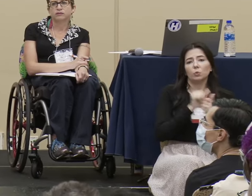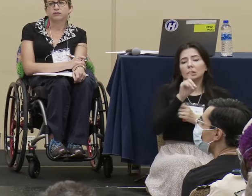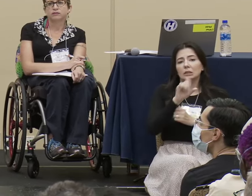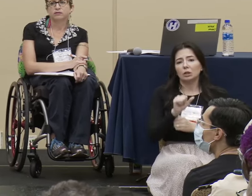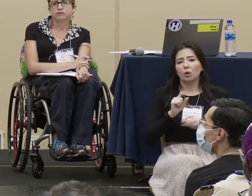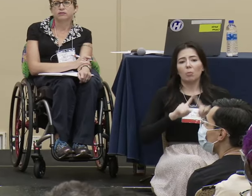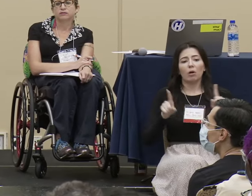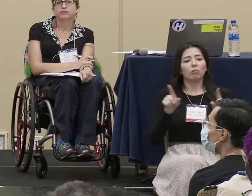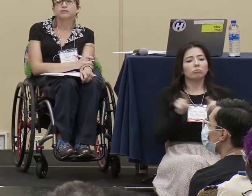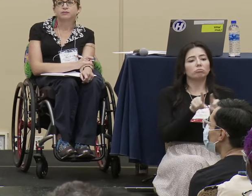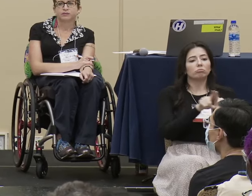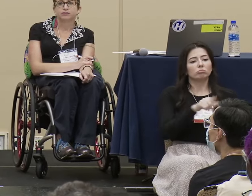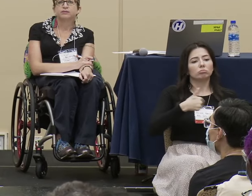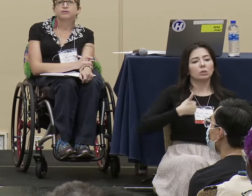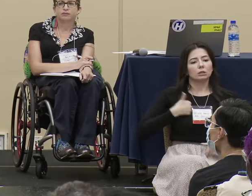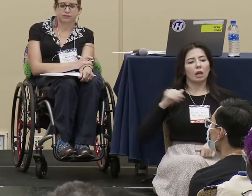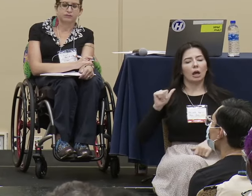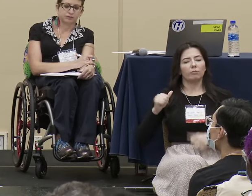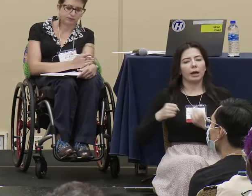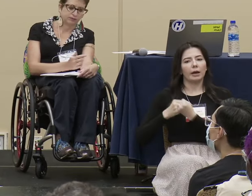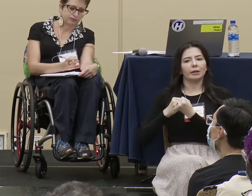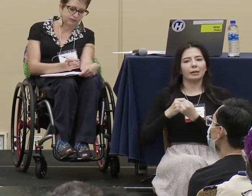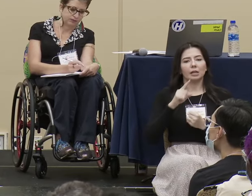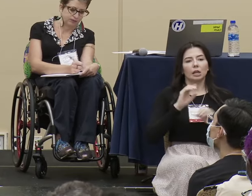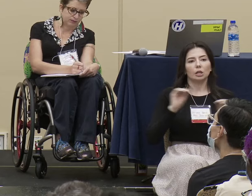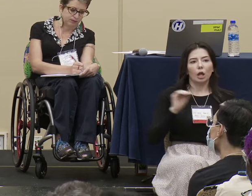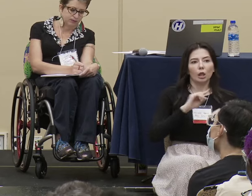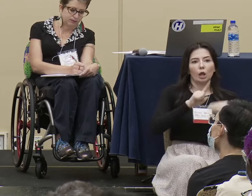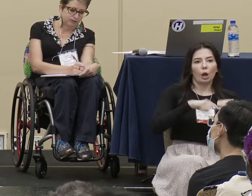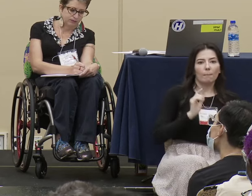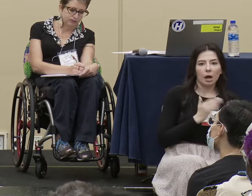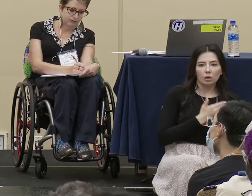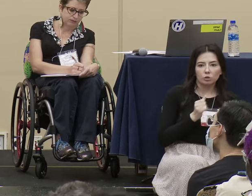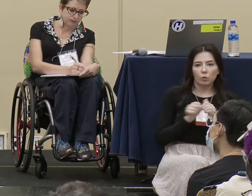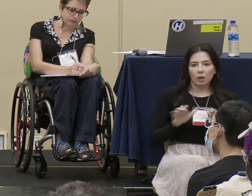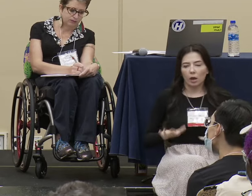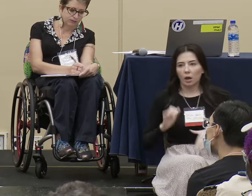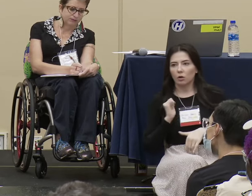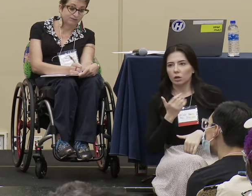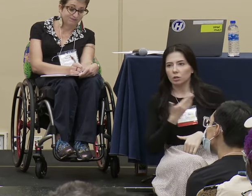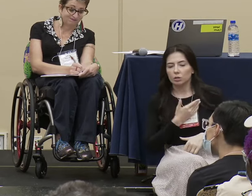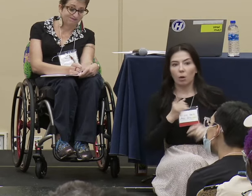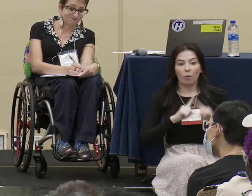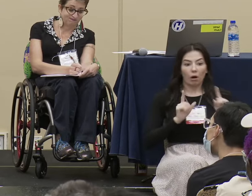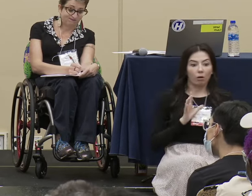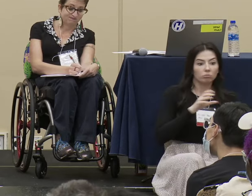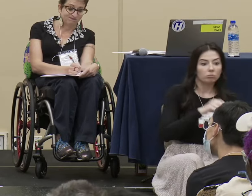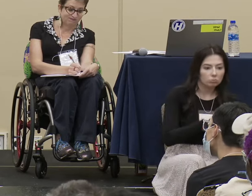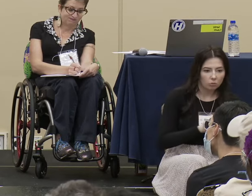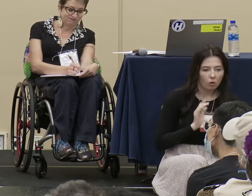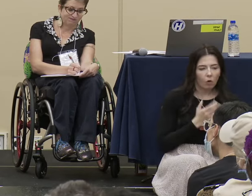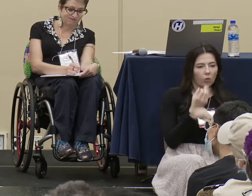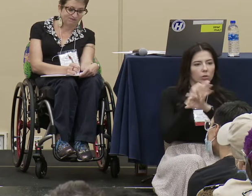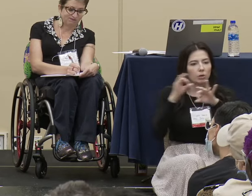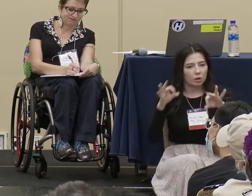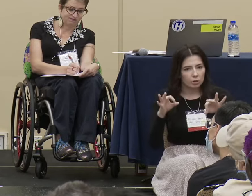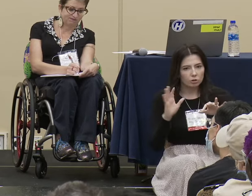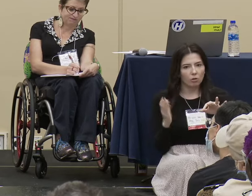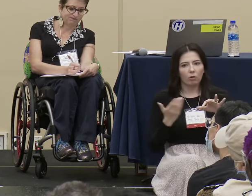our self-advocacy, right? Nothing about us without us, but also our involvement in our own liberation and our own